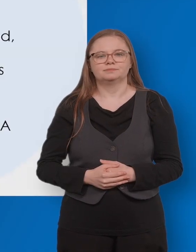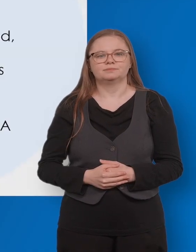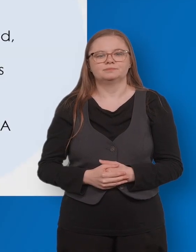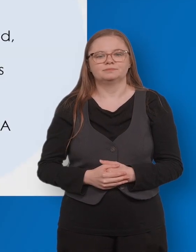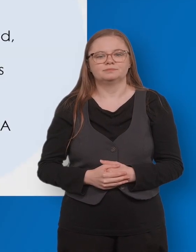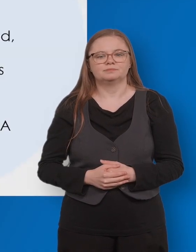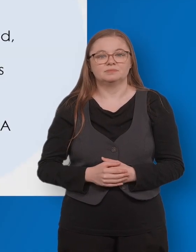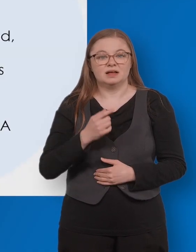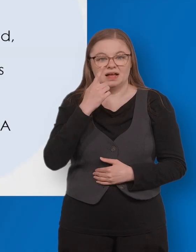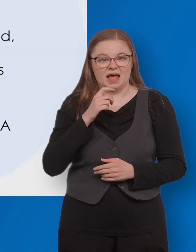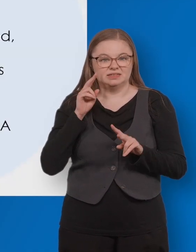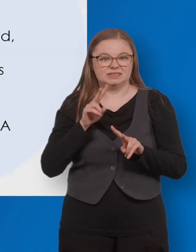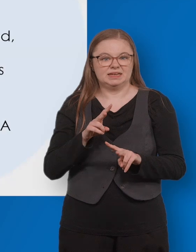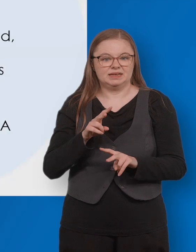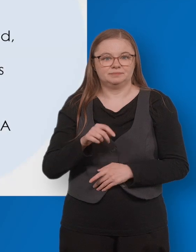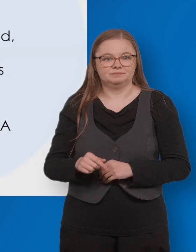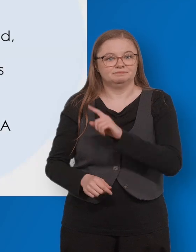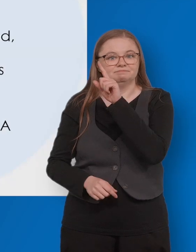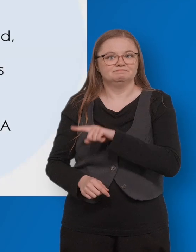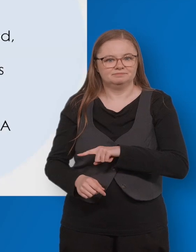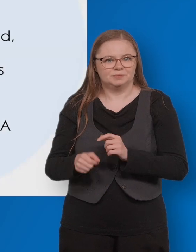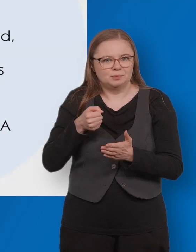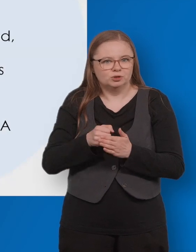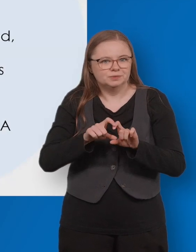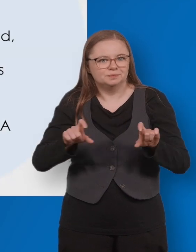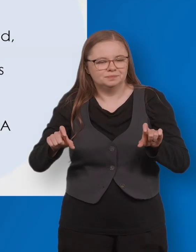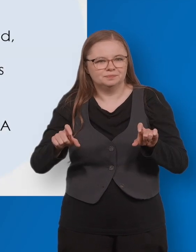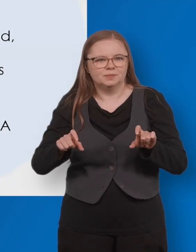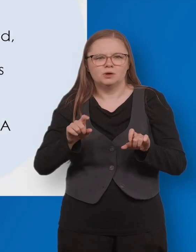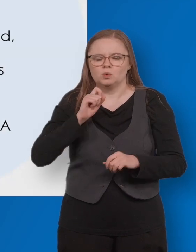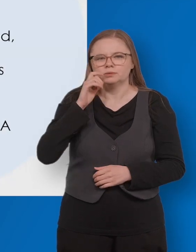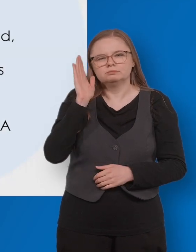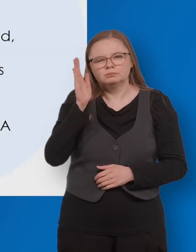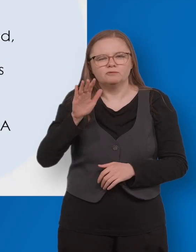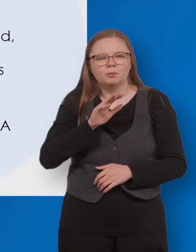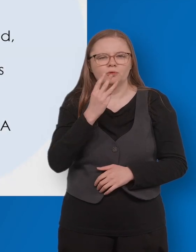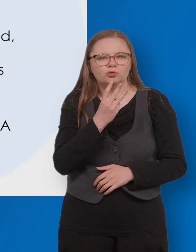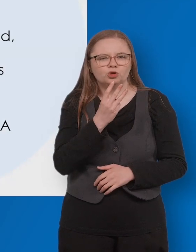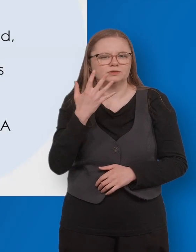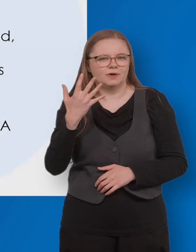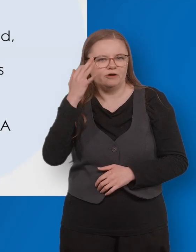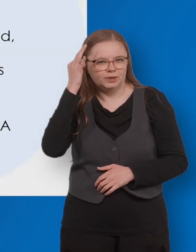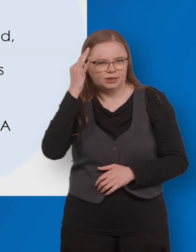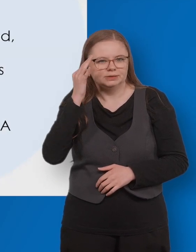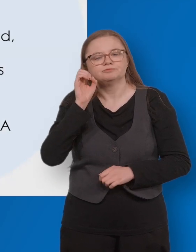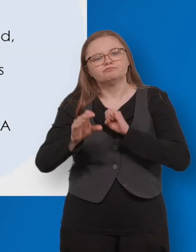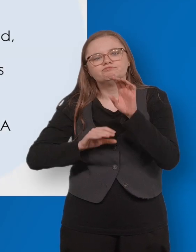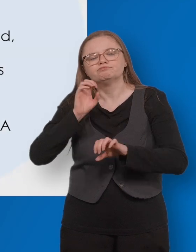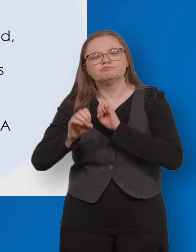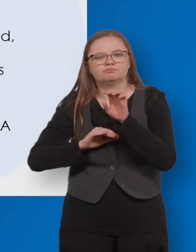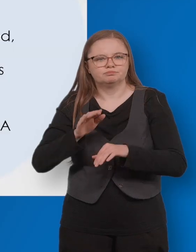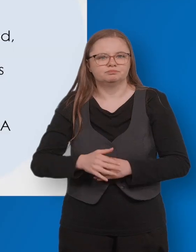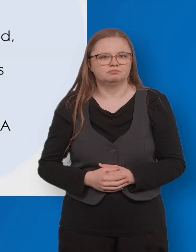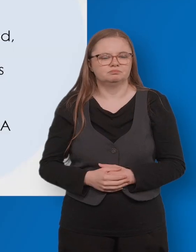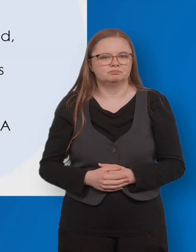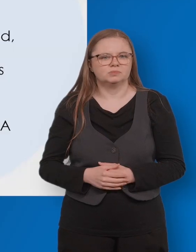As you'll see at the bottom here, Almuth will be looking to speak for around about 35 minutes or so. Keen to use as much of the